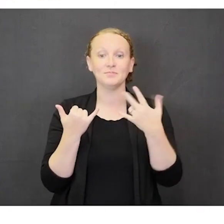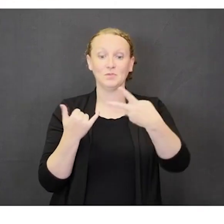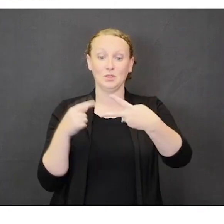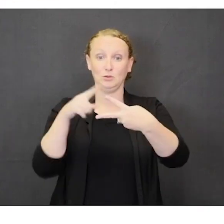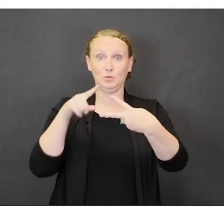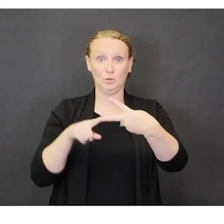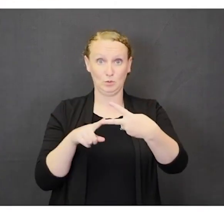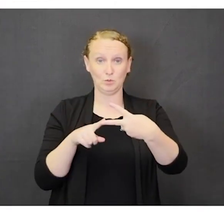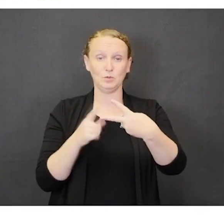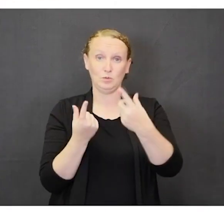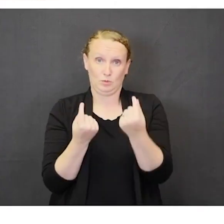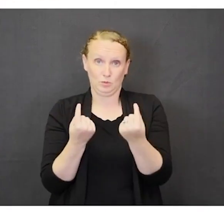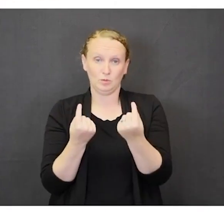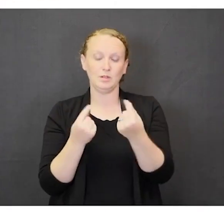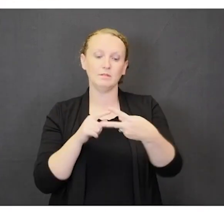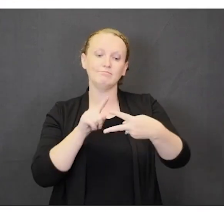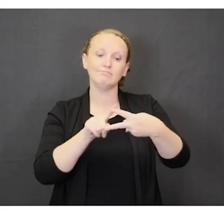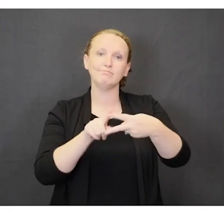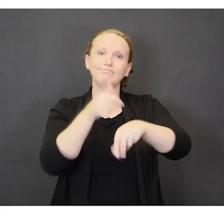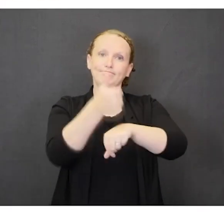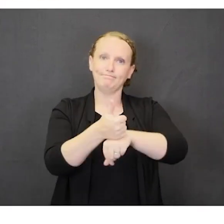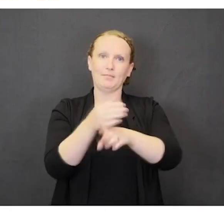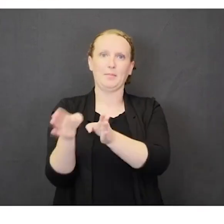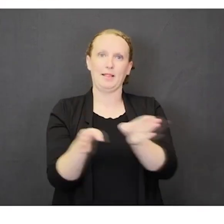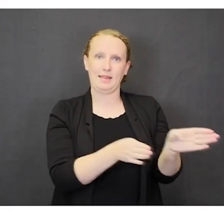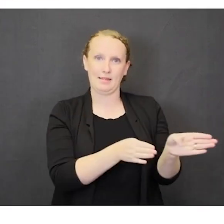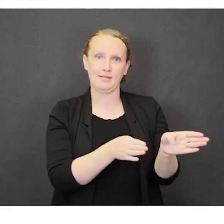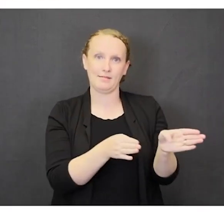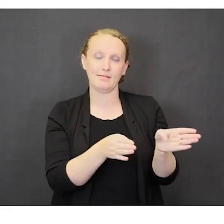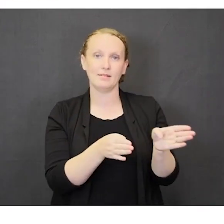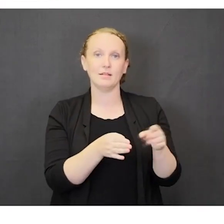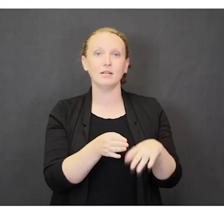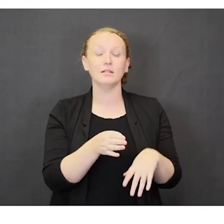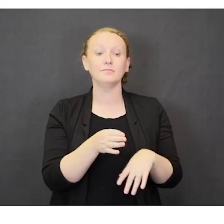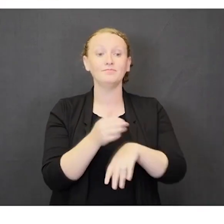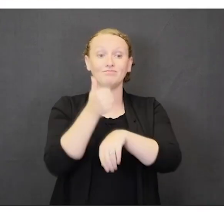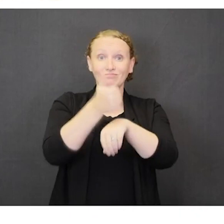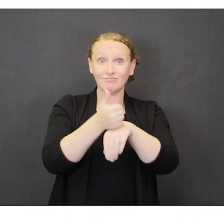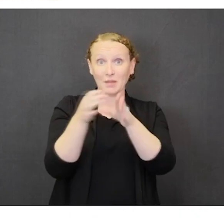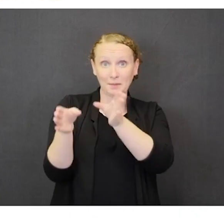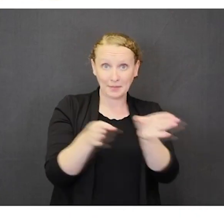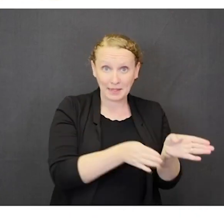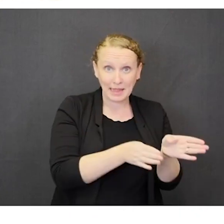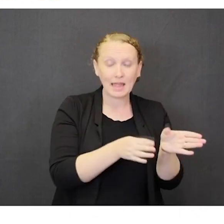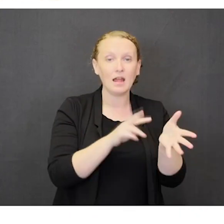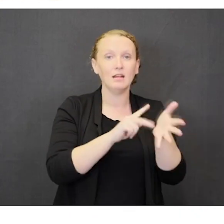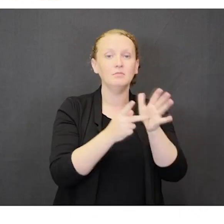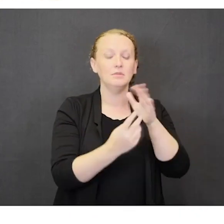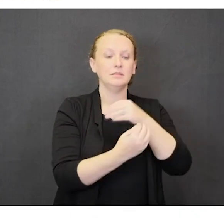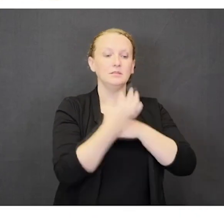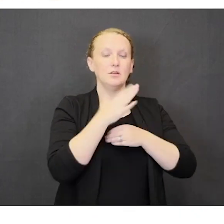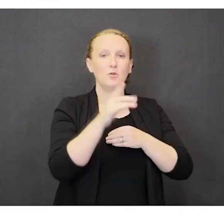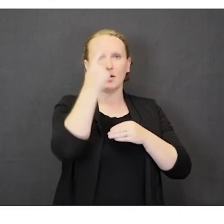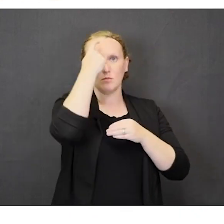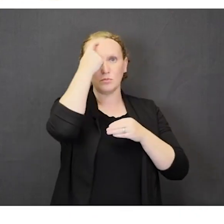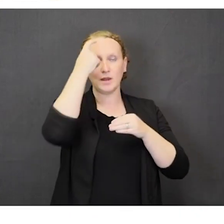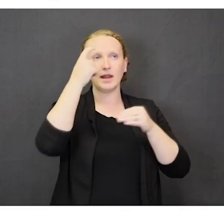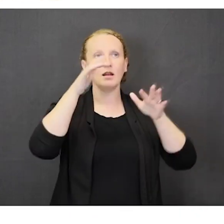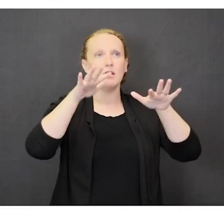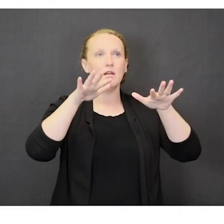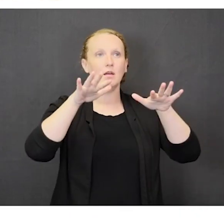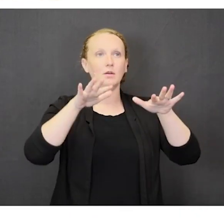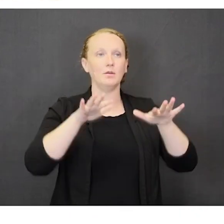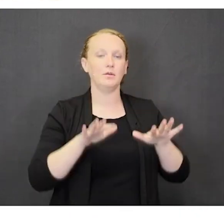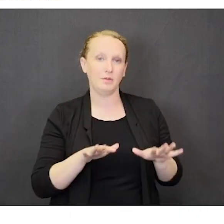is to actually create a plan. The mind actually settles a little bit, and there can be